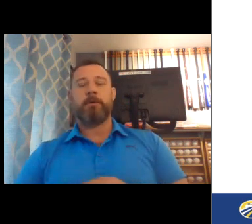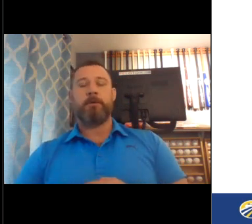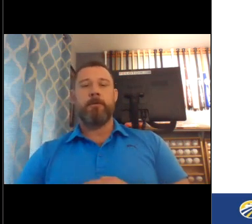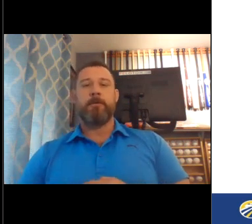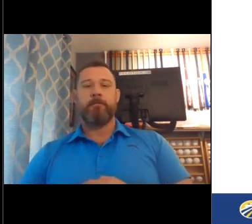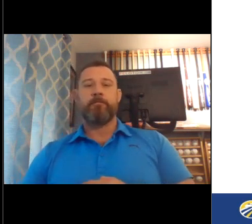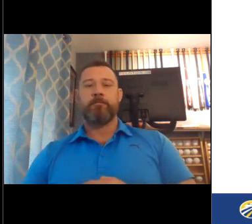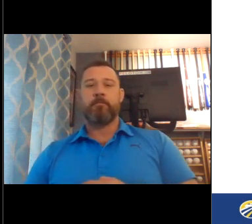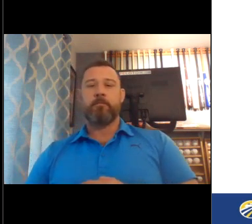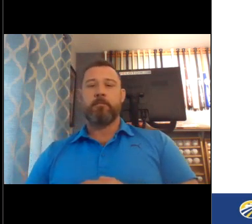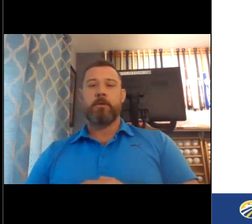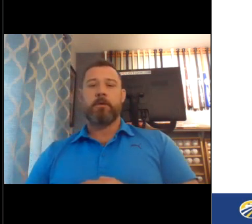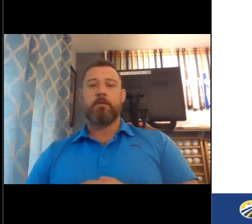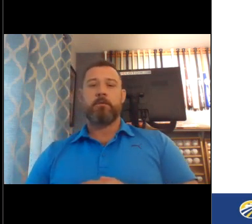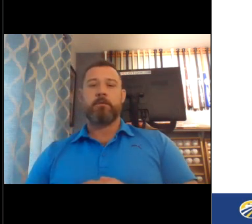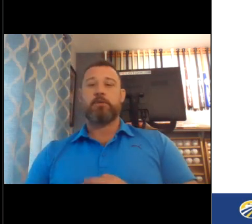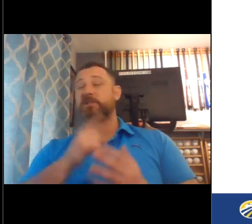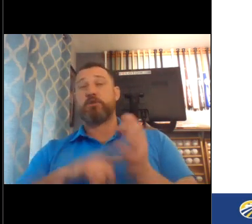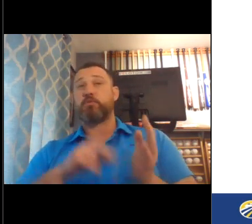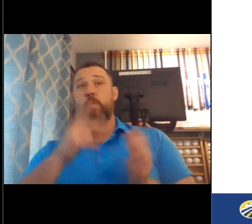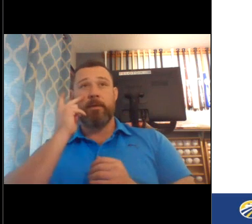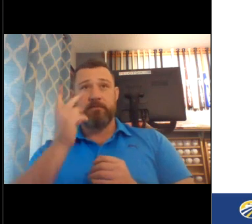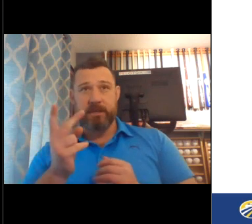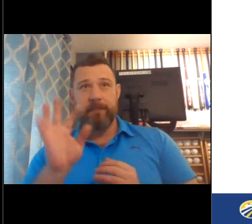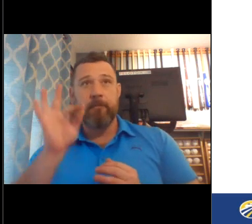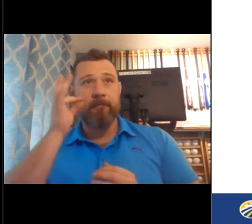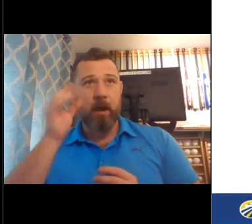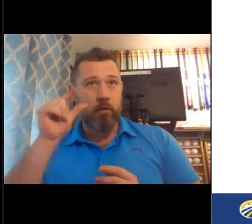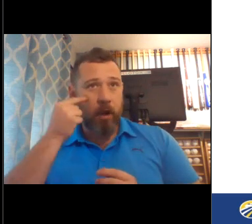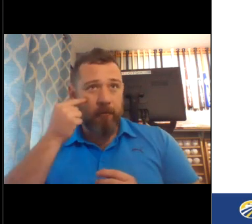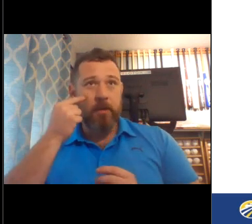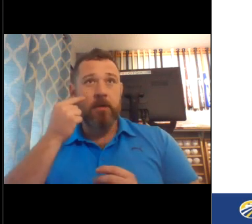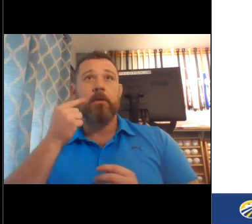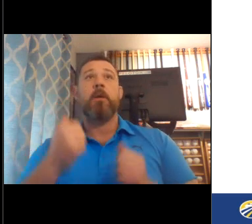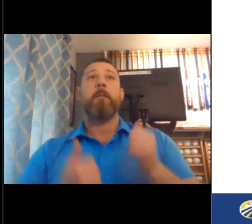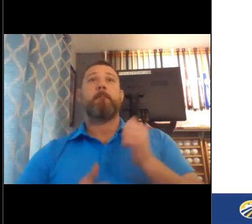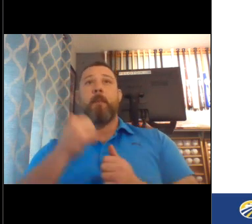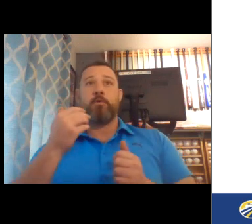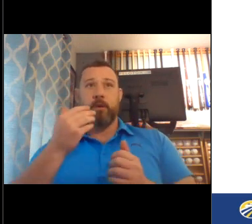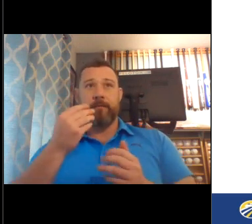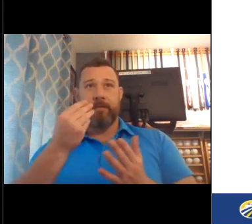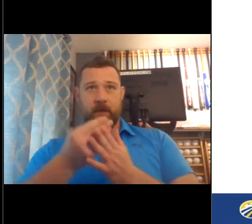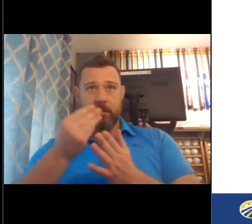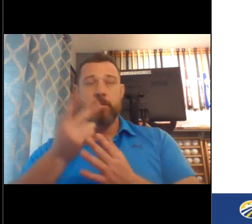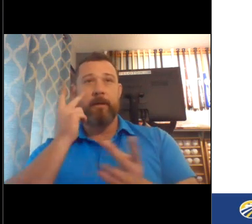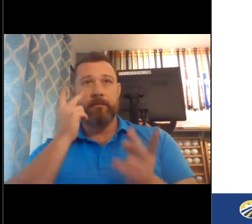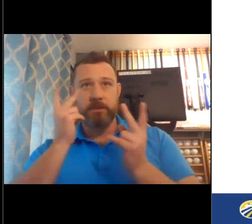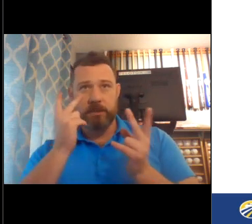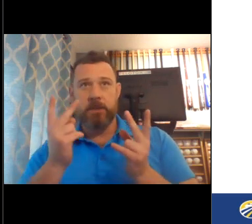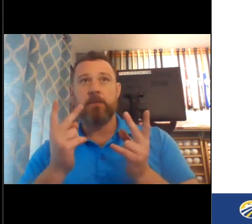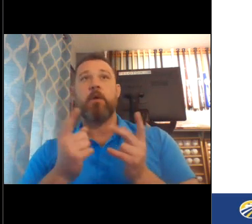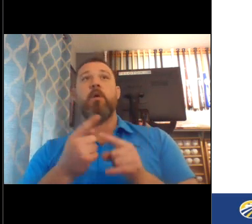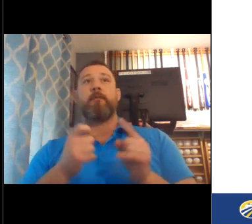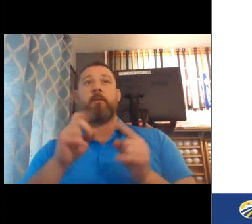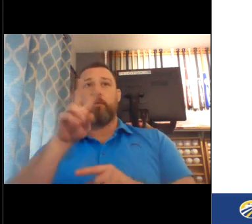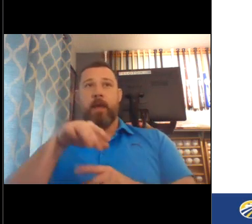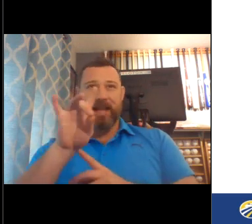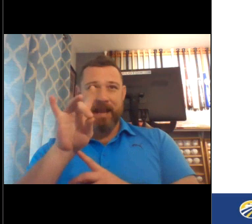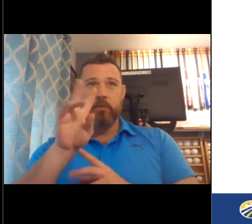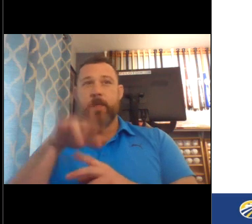is just a reflection of what we've seen from the federal government thus far. Most of the funds we've received are from 2008 and